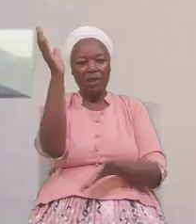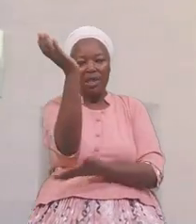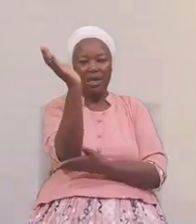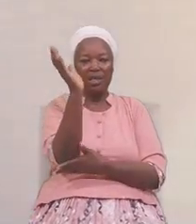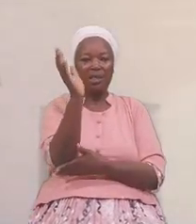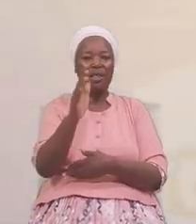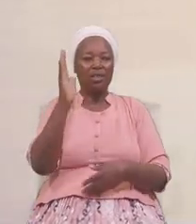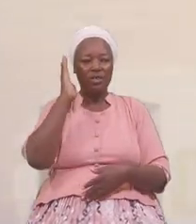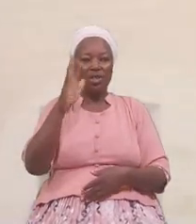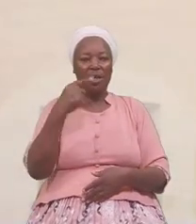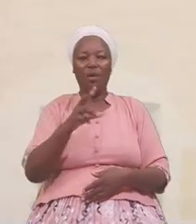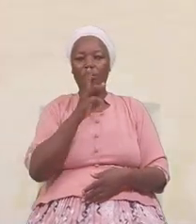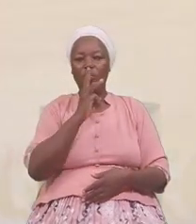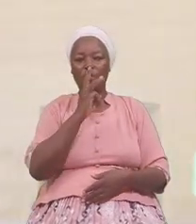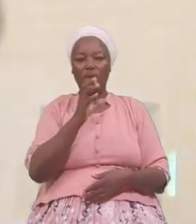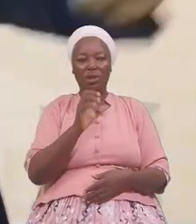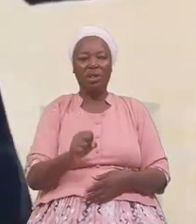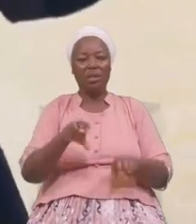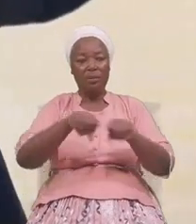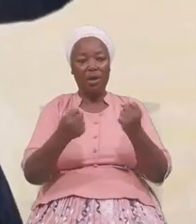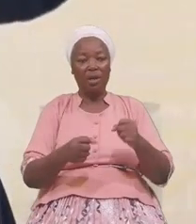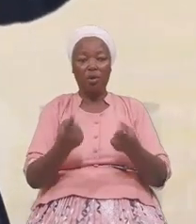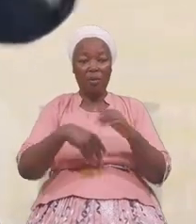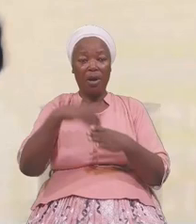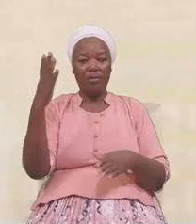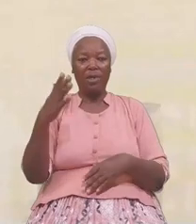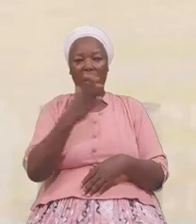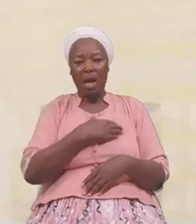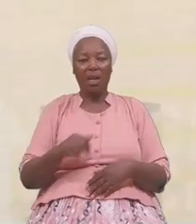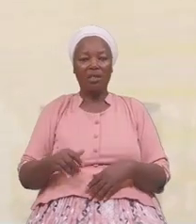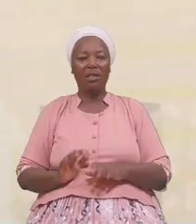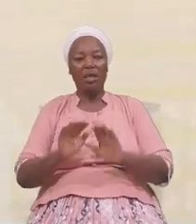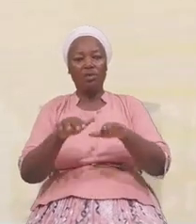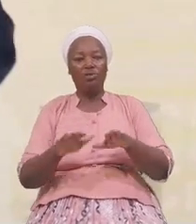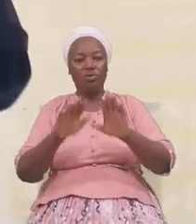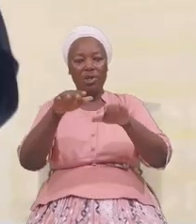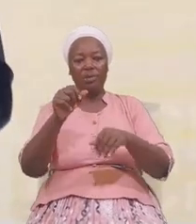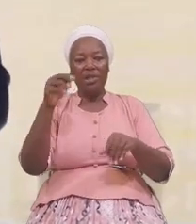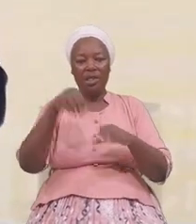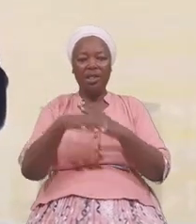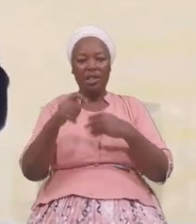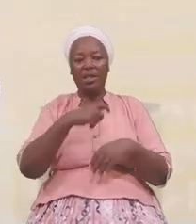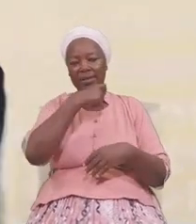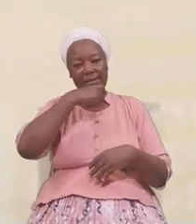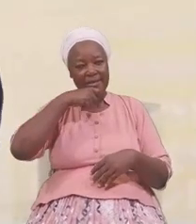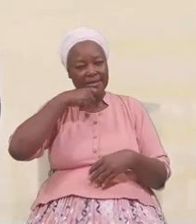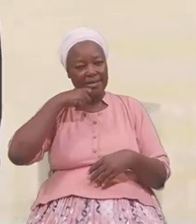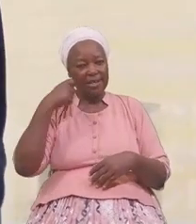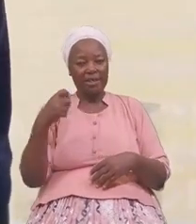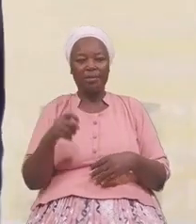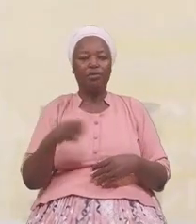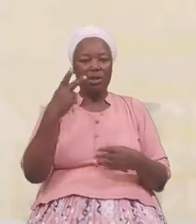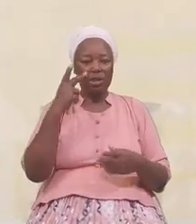wilderness shall waters break out, and streams in the desert. Look at